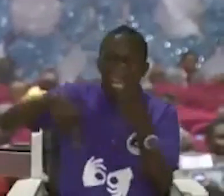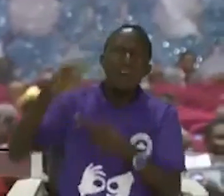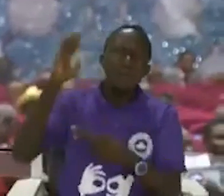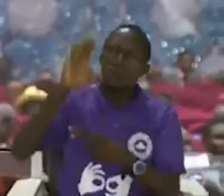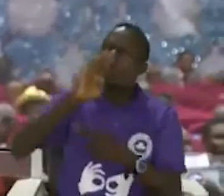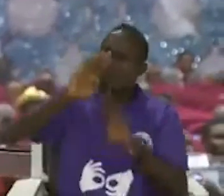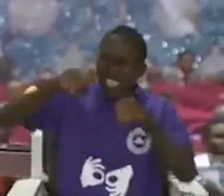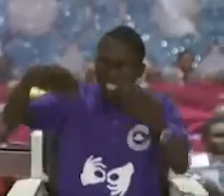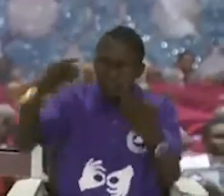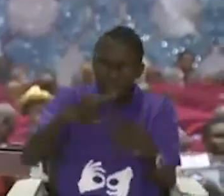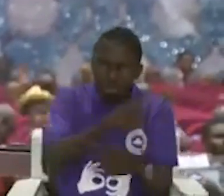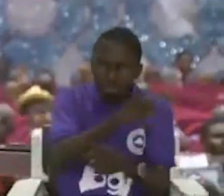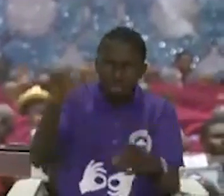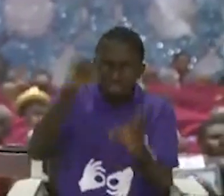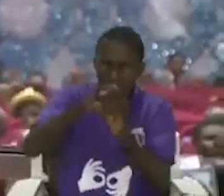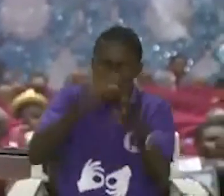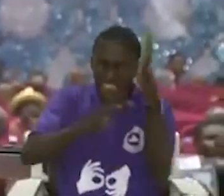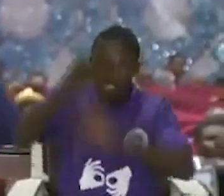the mighty name of Jesus.